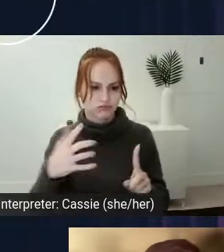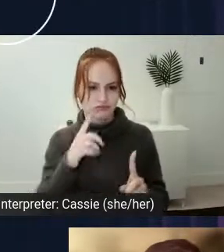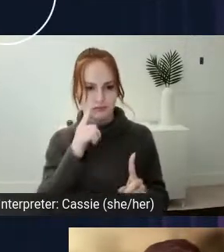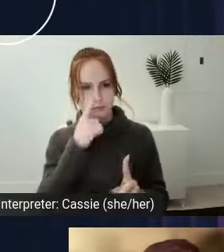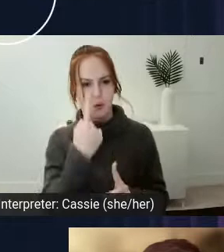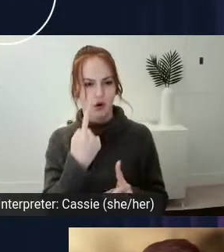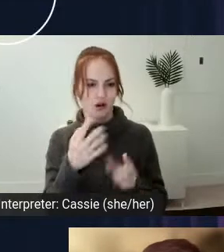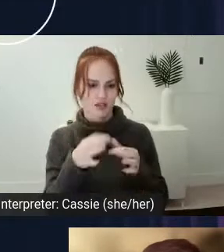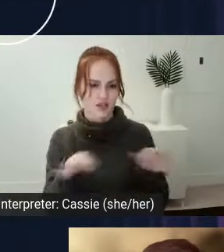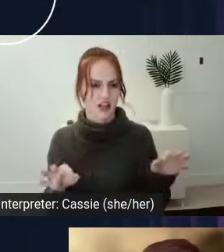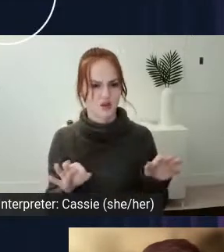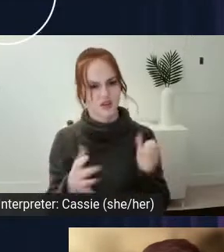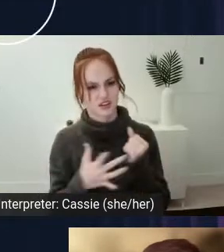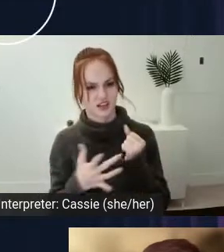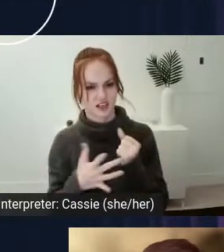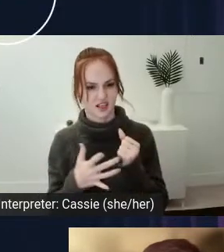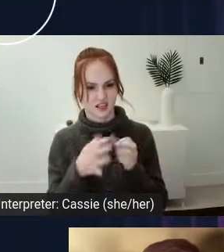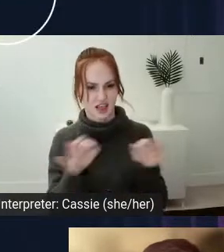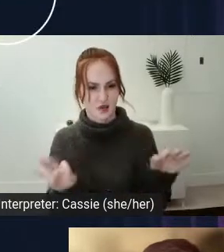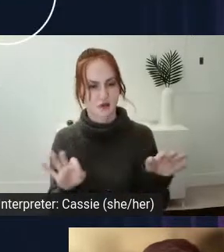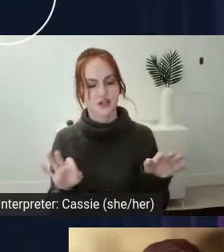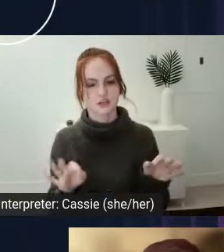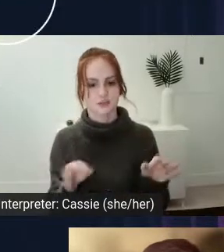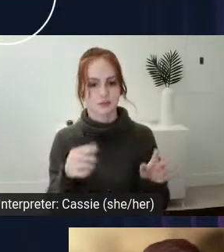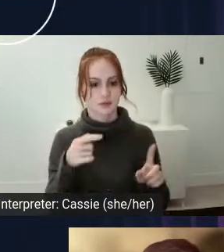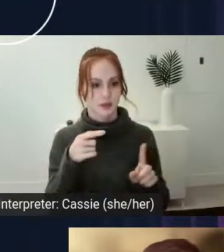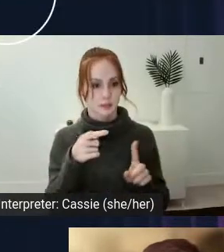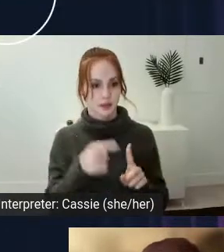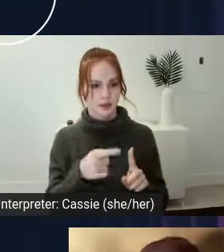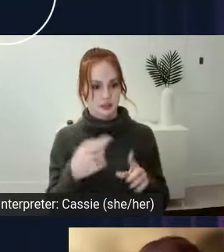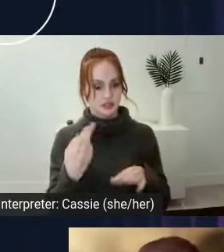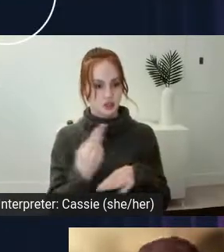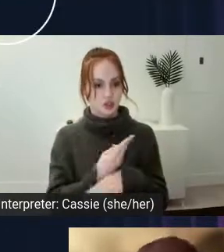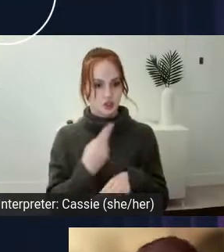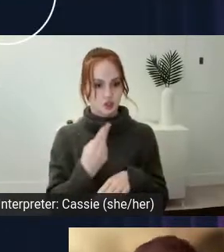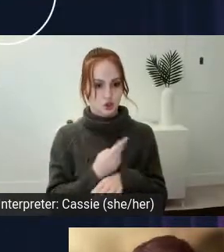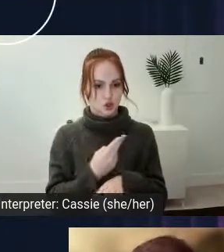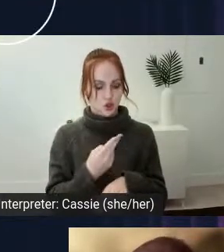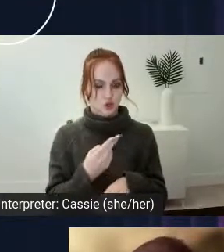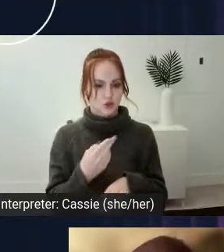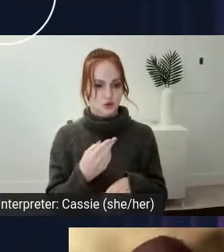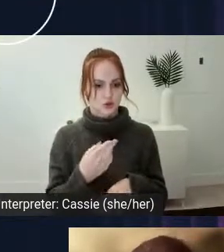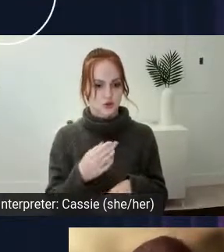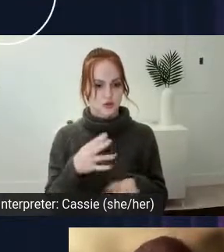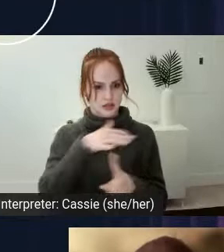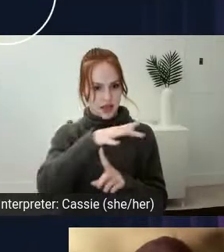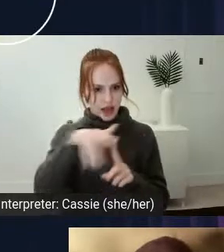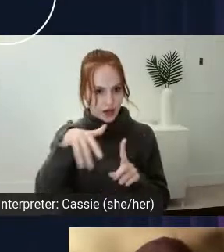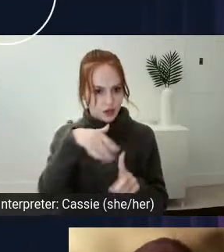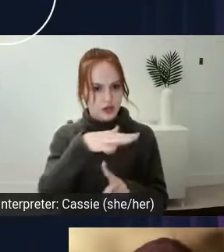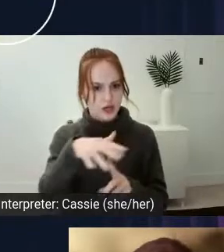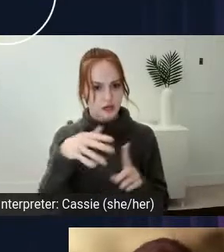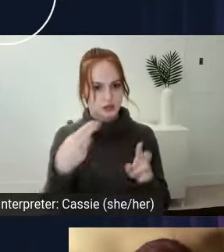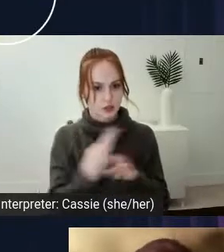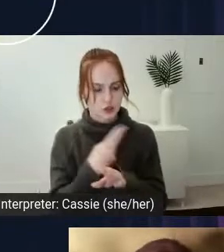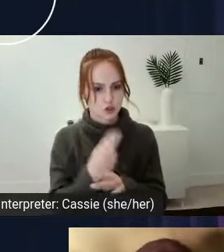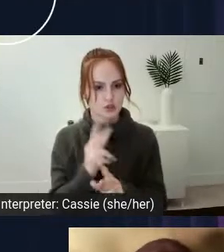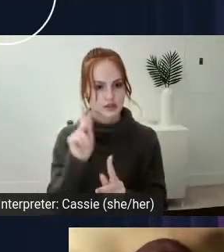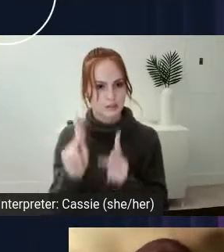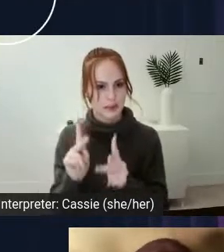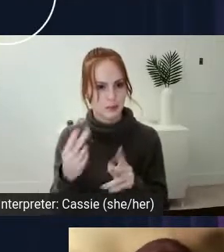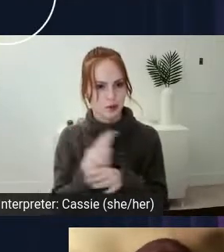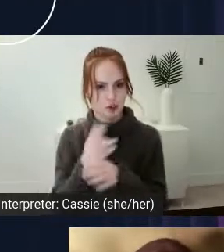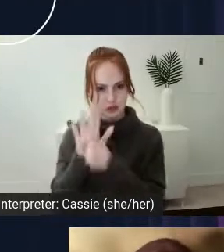the way that it is weaponized and the arenas that it is used in and the people who it's used